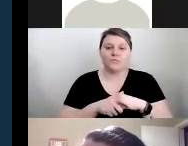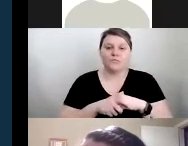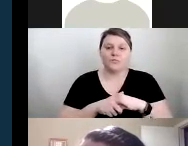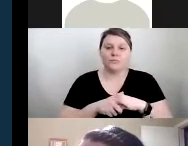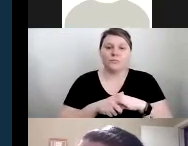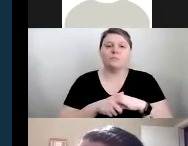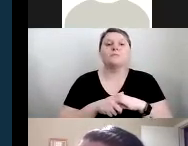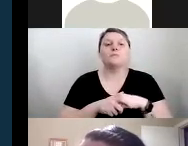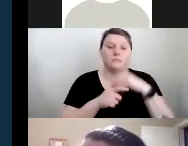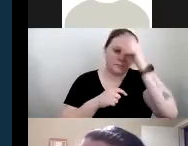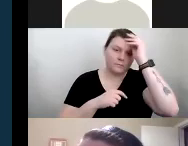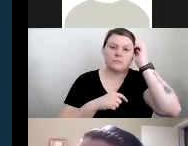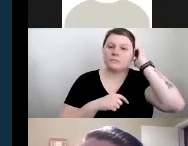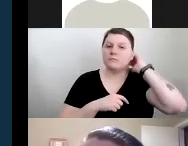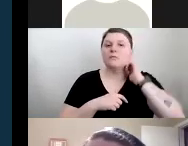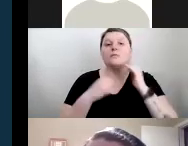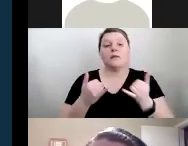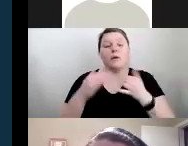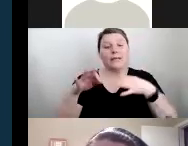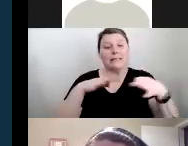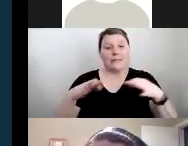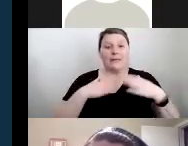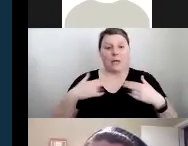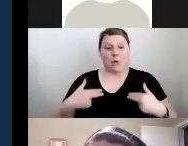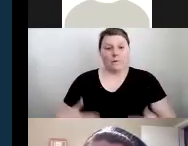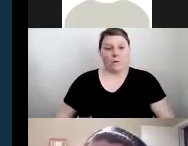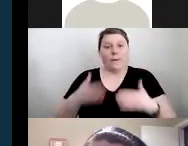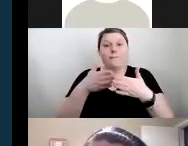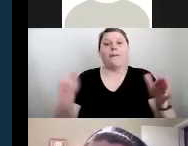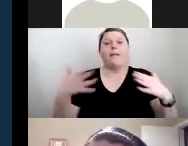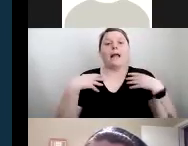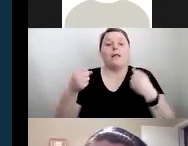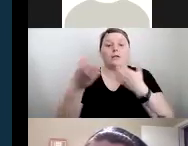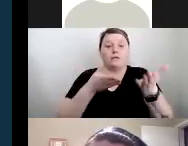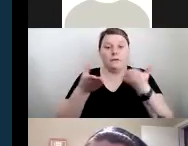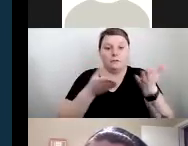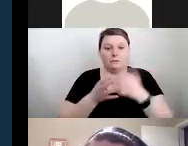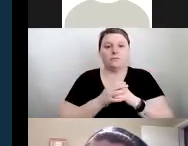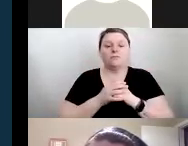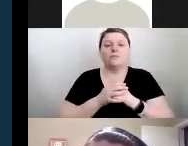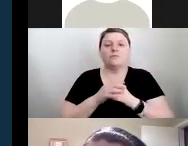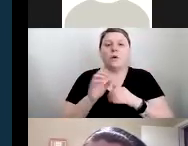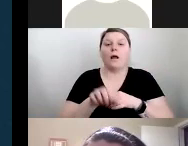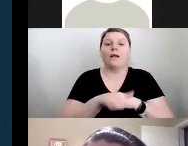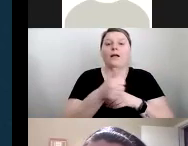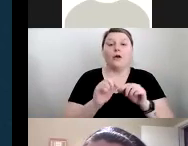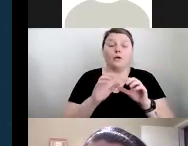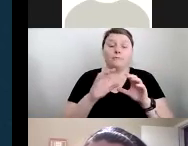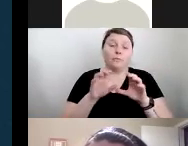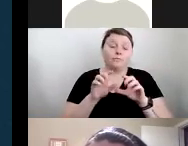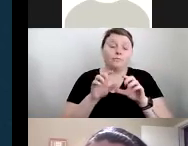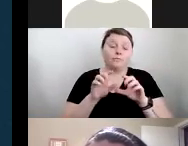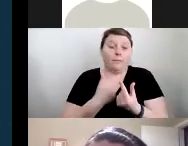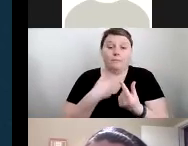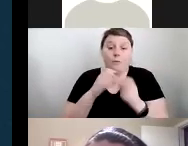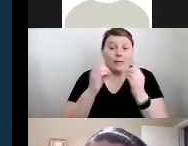And so maybe I'll explain my uniform a little bit. So the Public Health Service. So this is one other entity I had no idea about